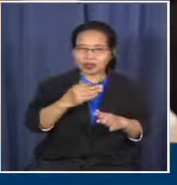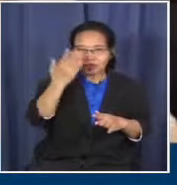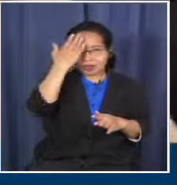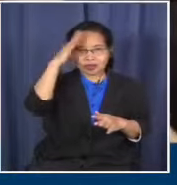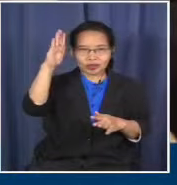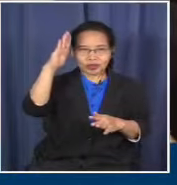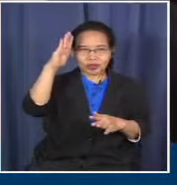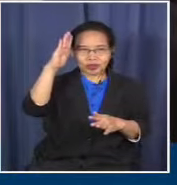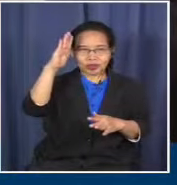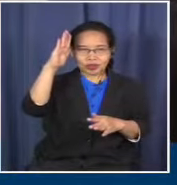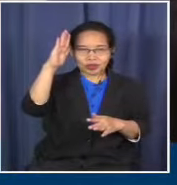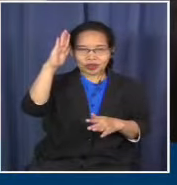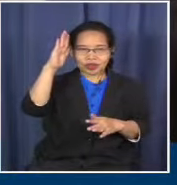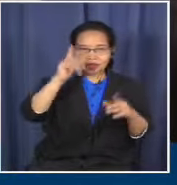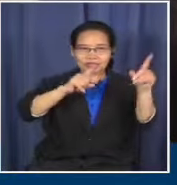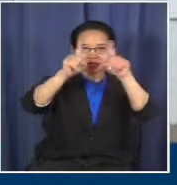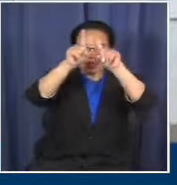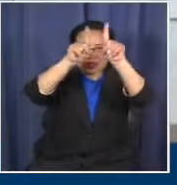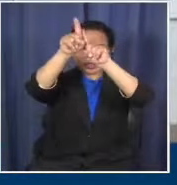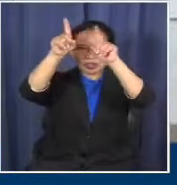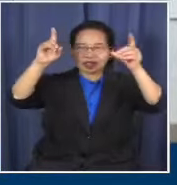And you will be amazed.